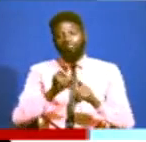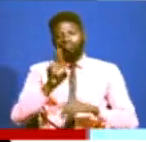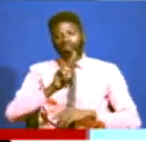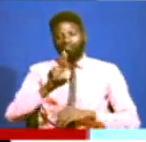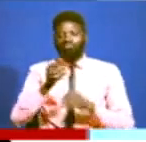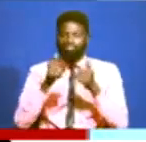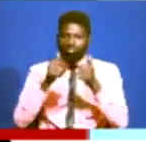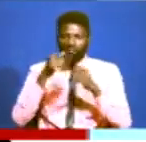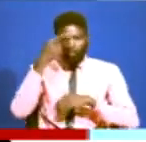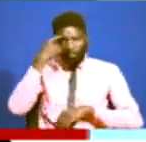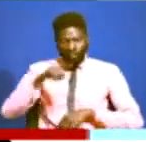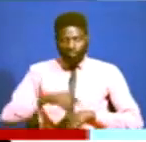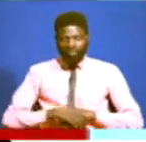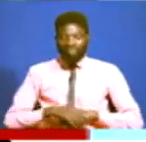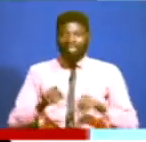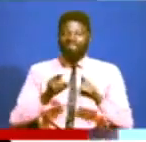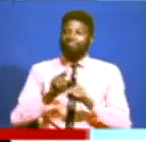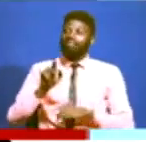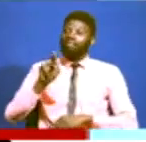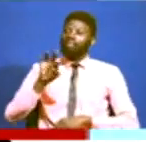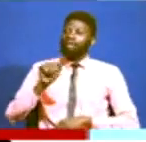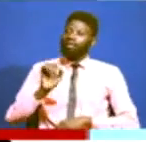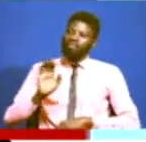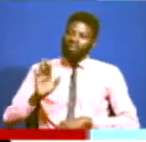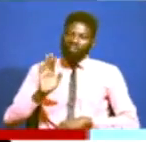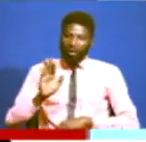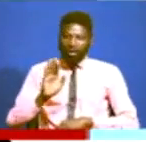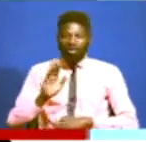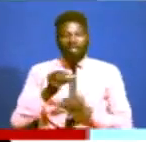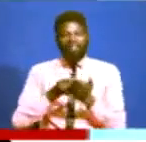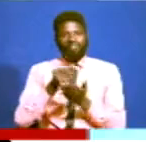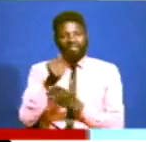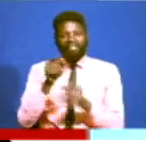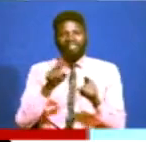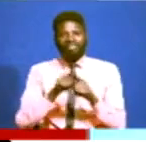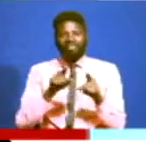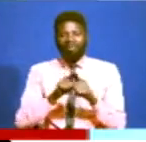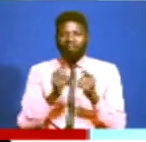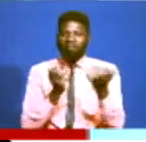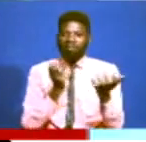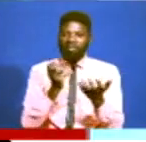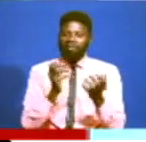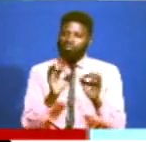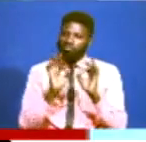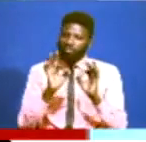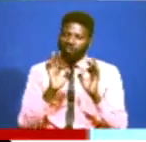to KRA's efficient and business-friendly customs services at the border points.